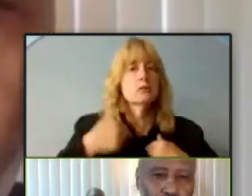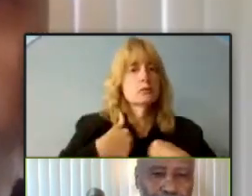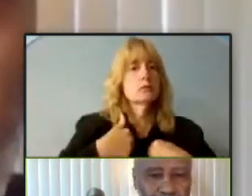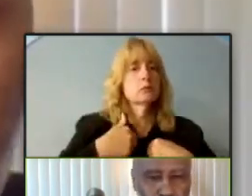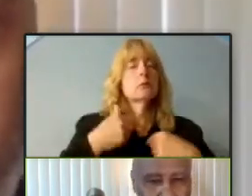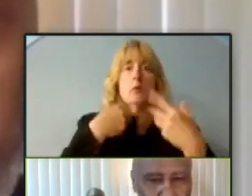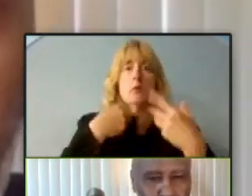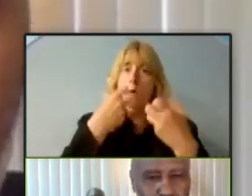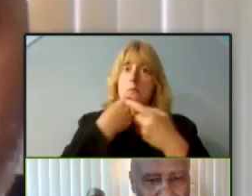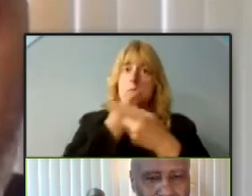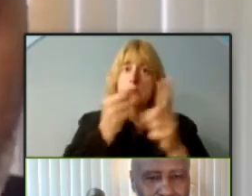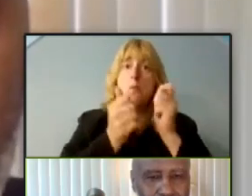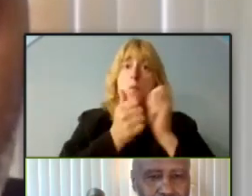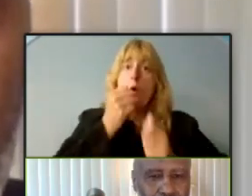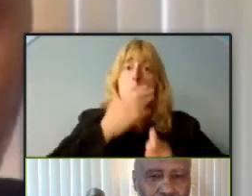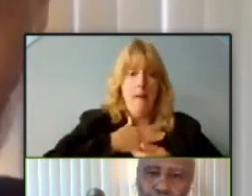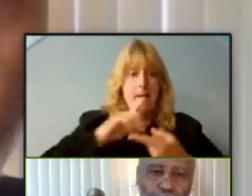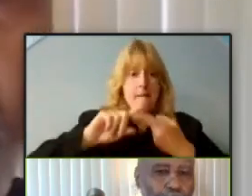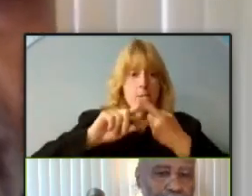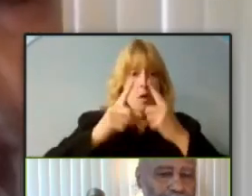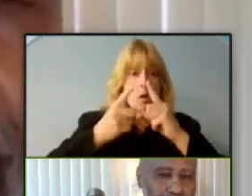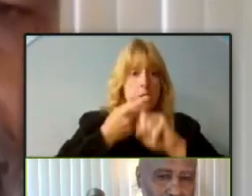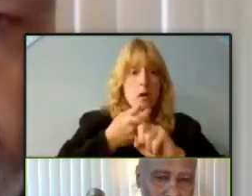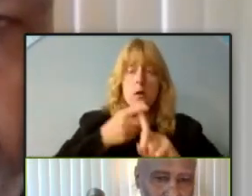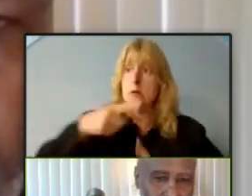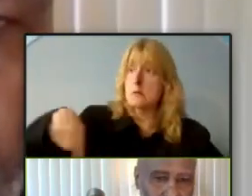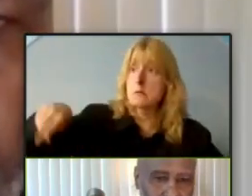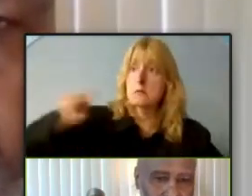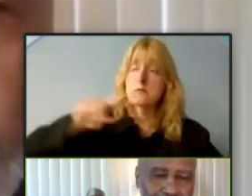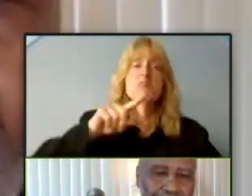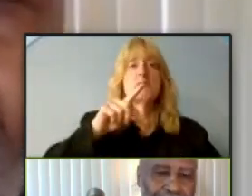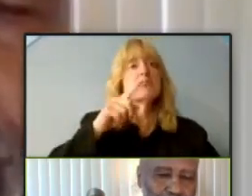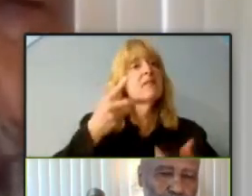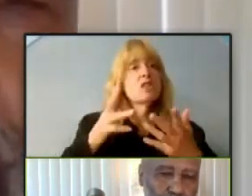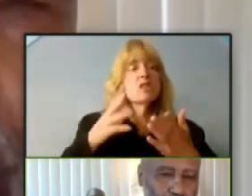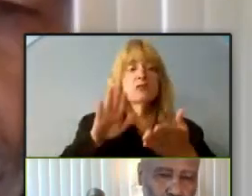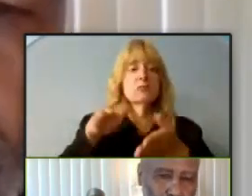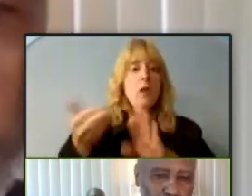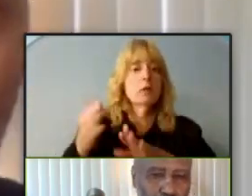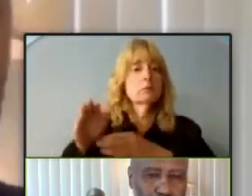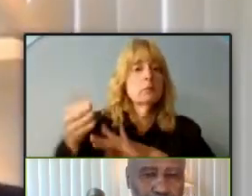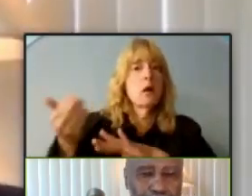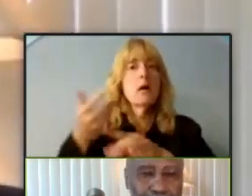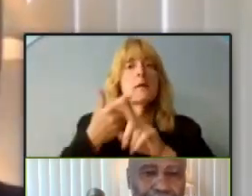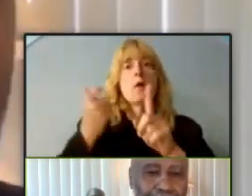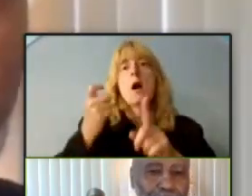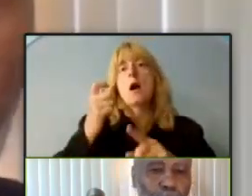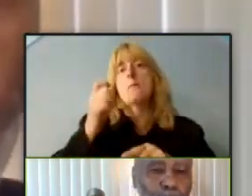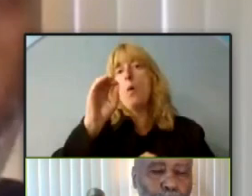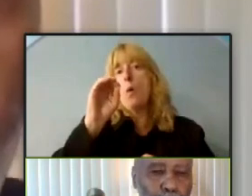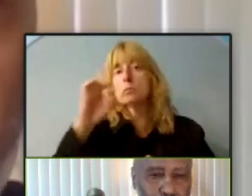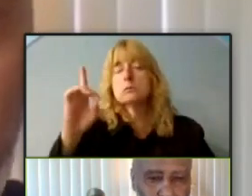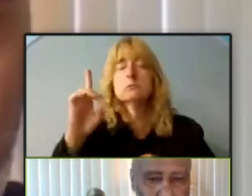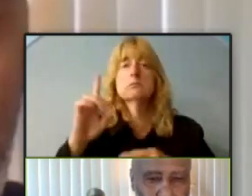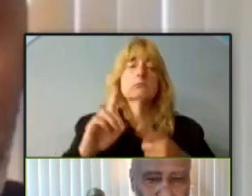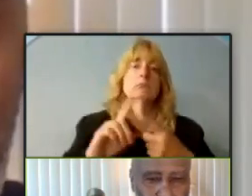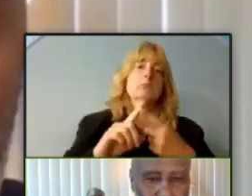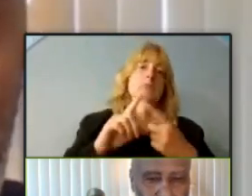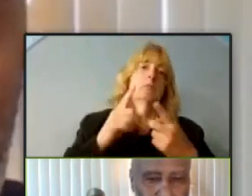who walked this path with me are long dead. They died from drug overdose and they died from